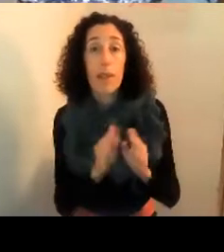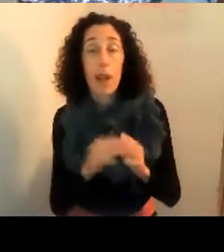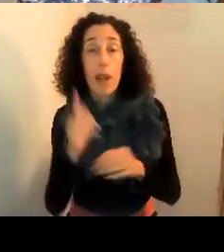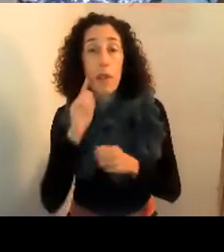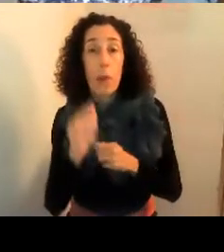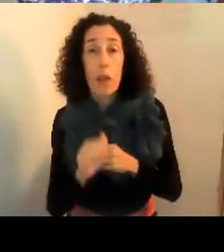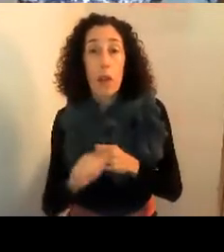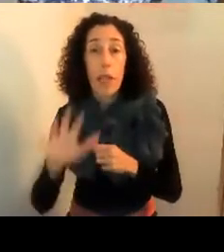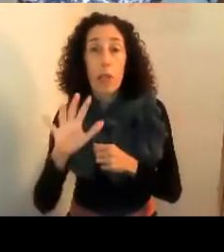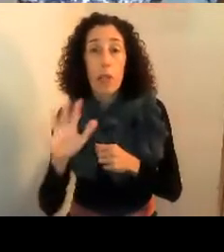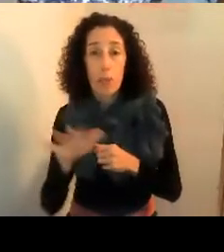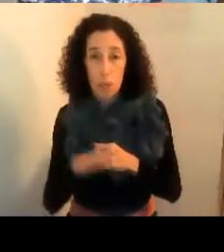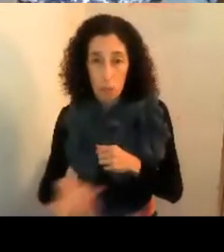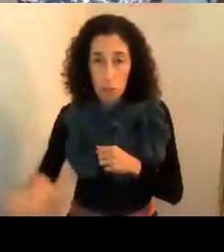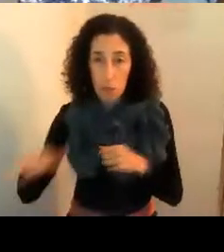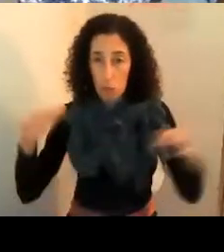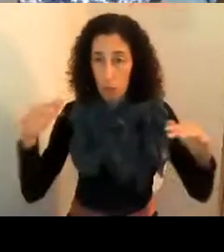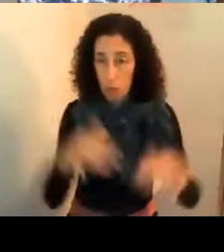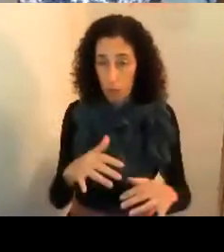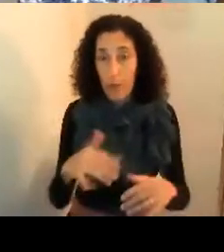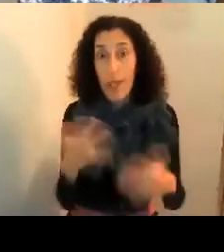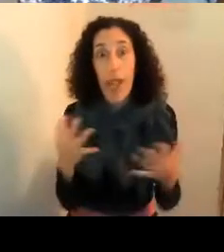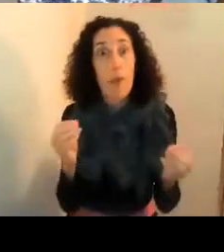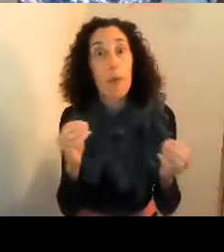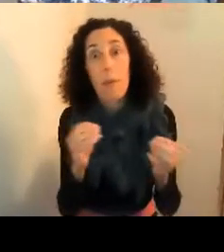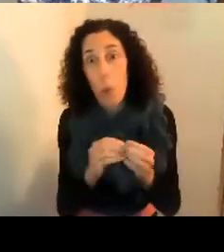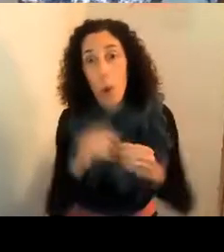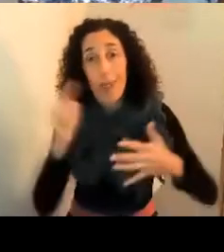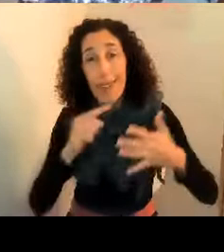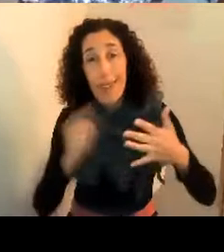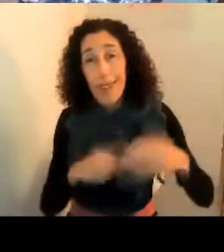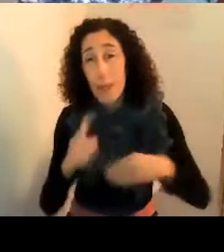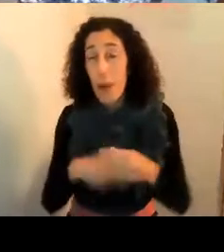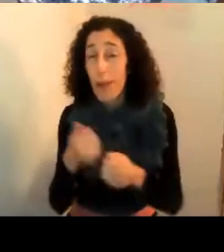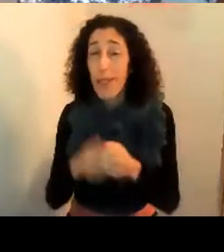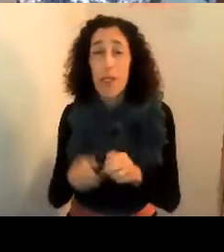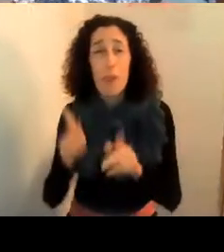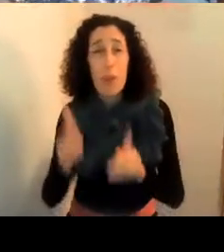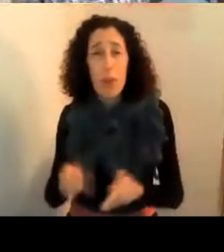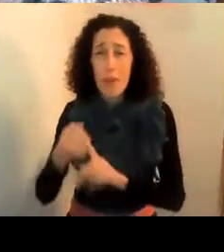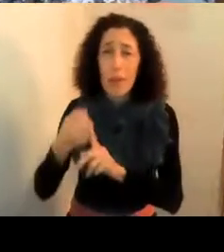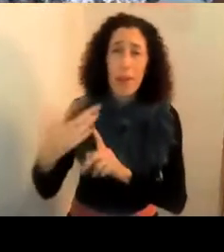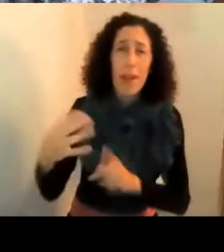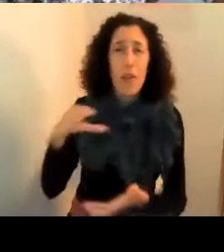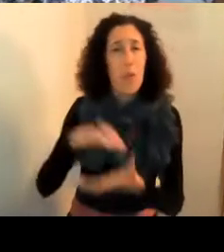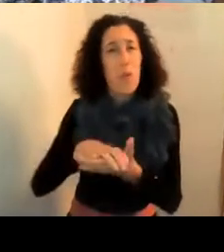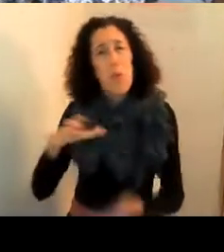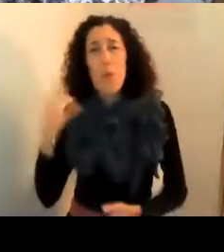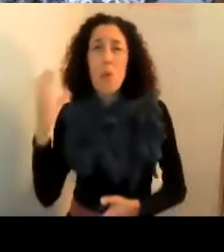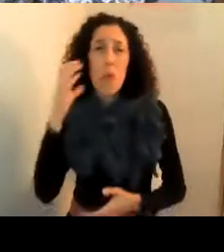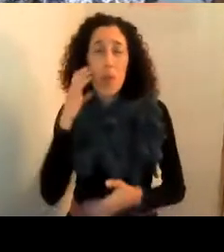And there's so much more to say about all of these panelists, so I'm gonna try to speed through this, but not too fast